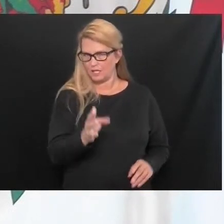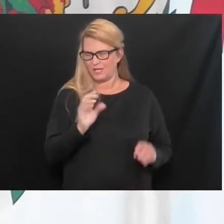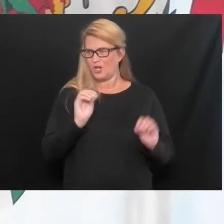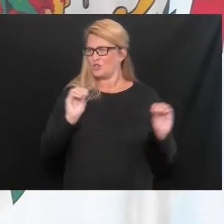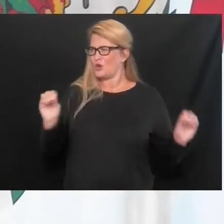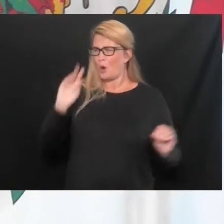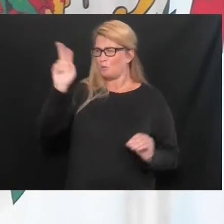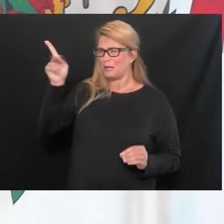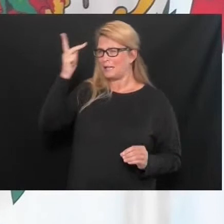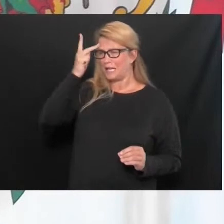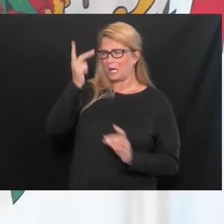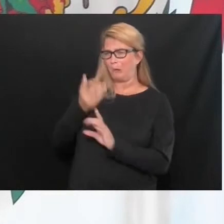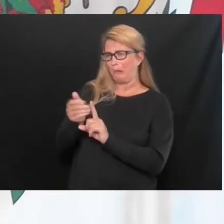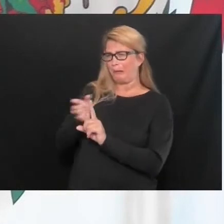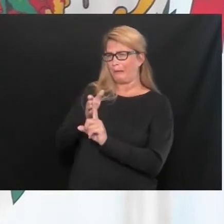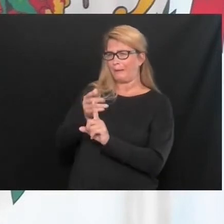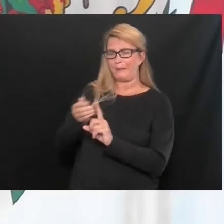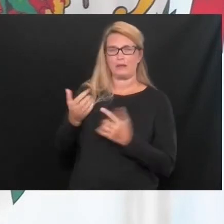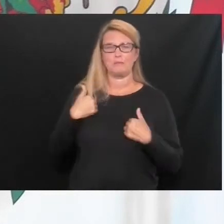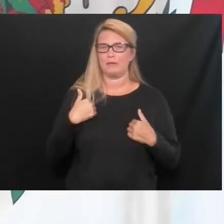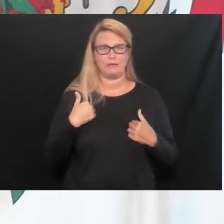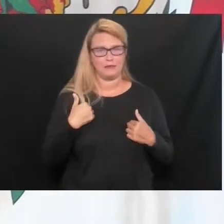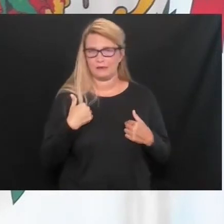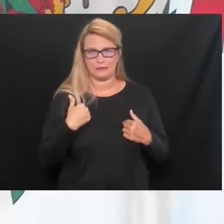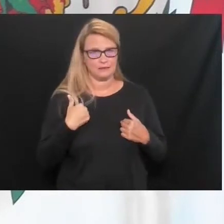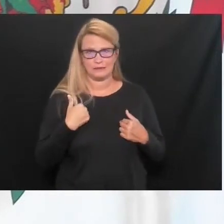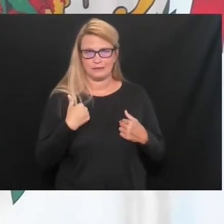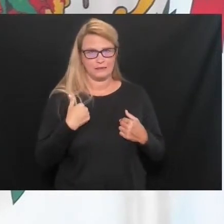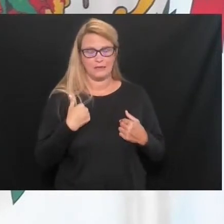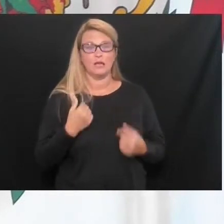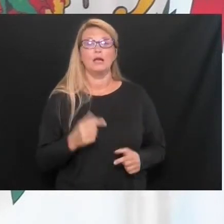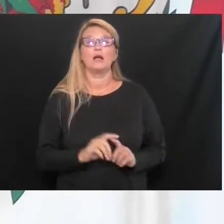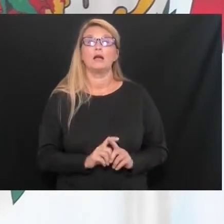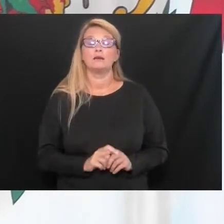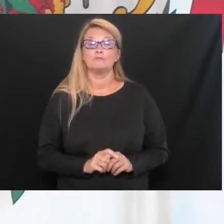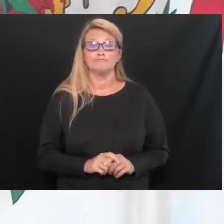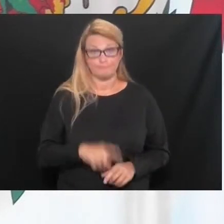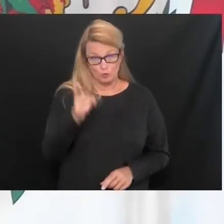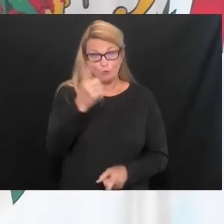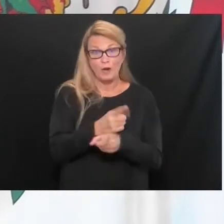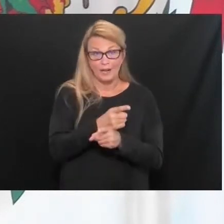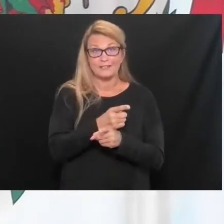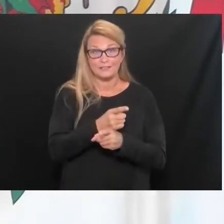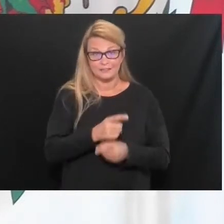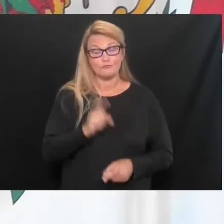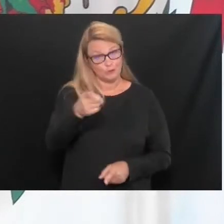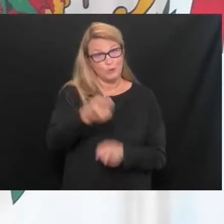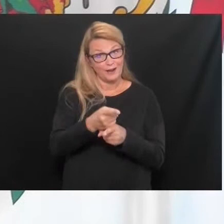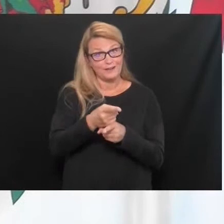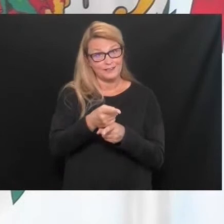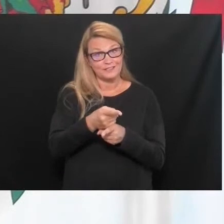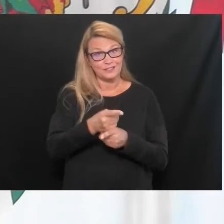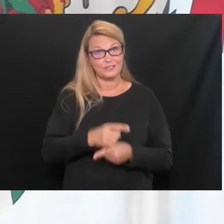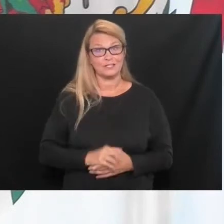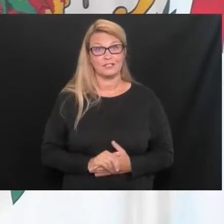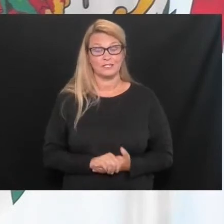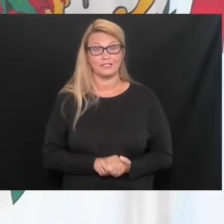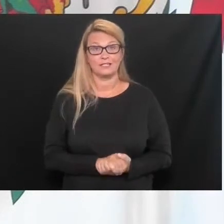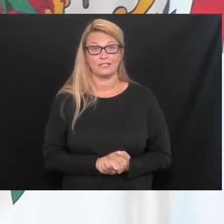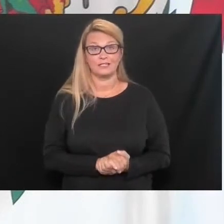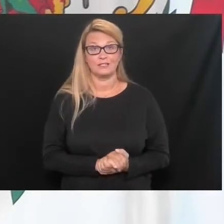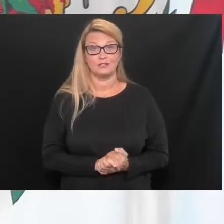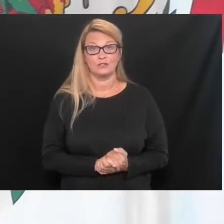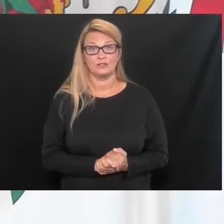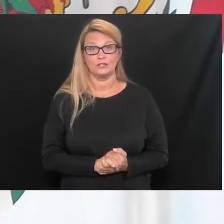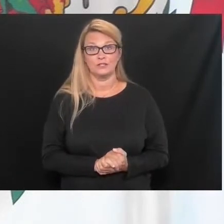of stuff and everything, but yeah, you're right. You're right. We're absolutely